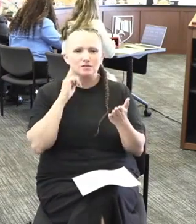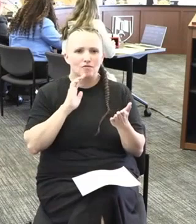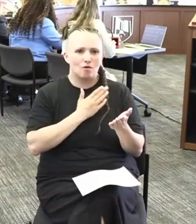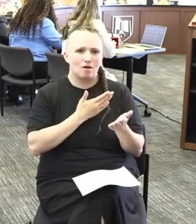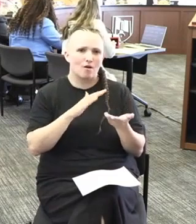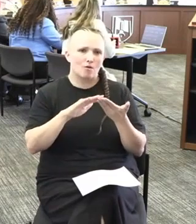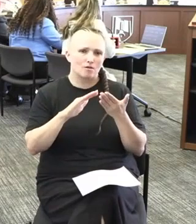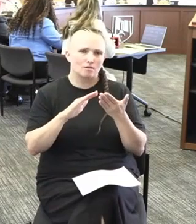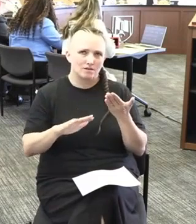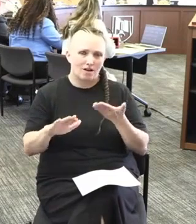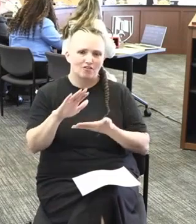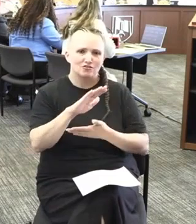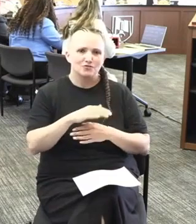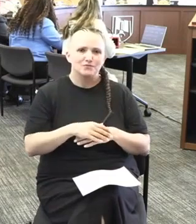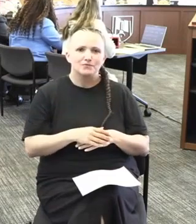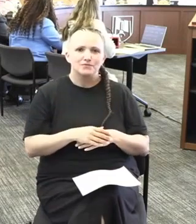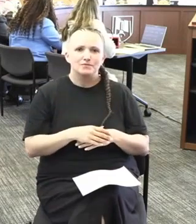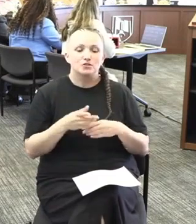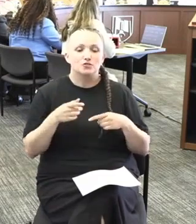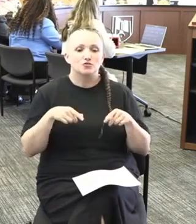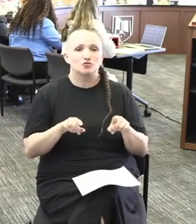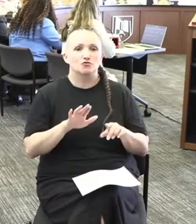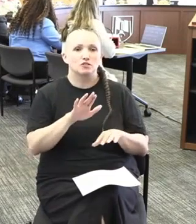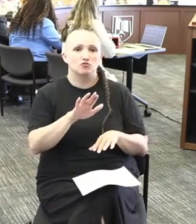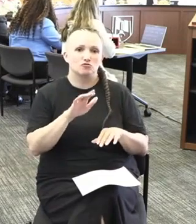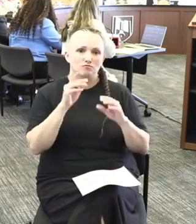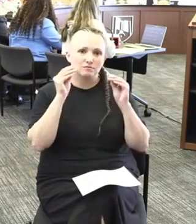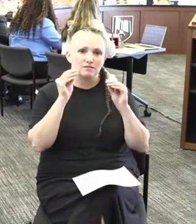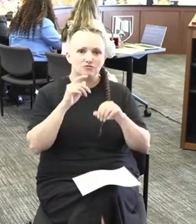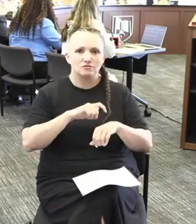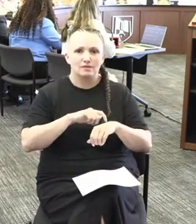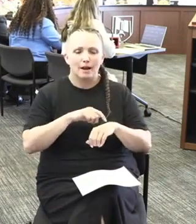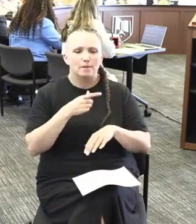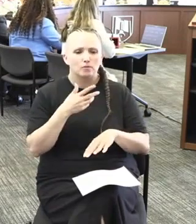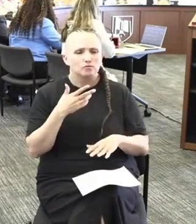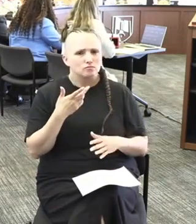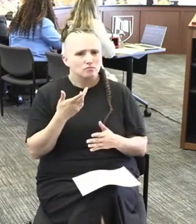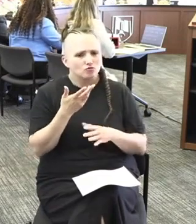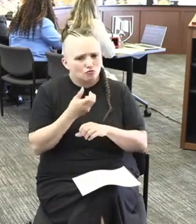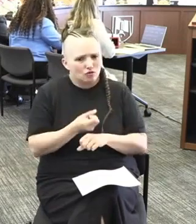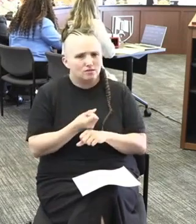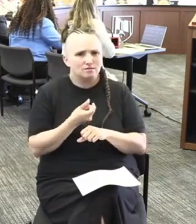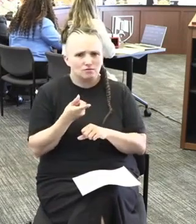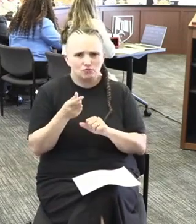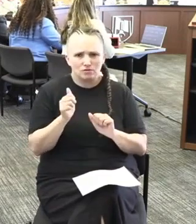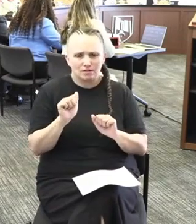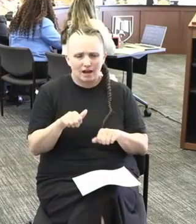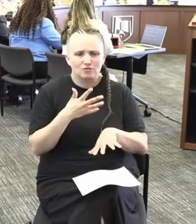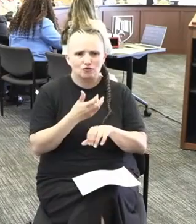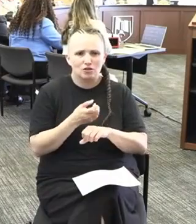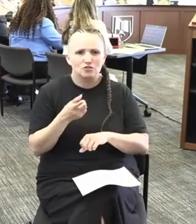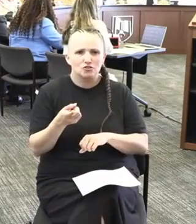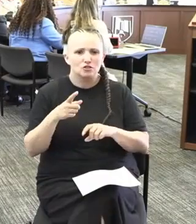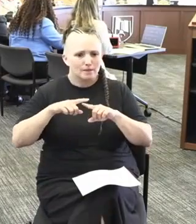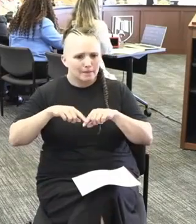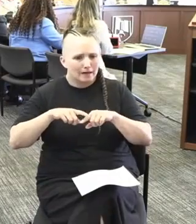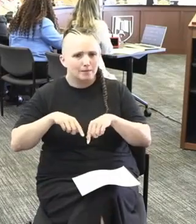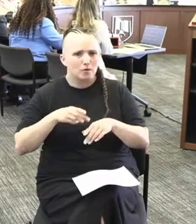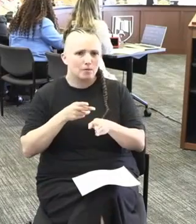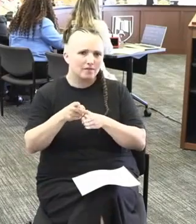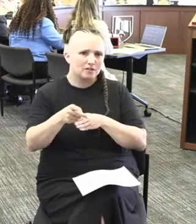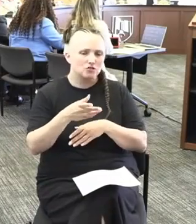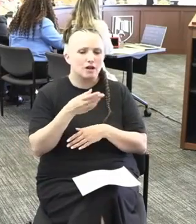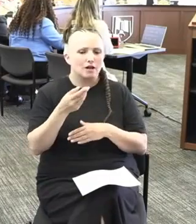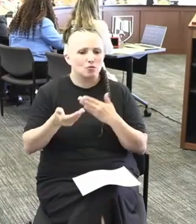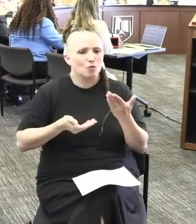college. Throughout her tenure, Judy has been a trusted colleague, a dependable professional, and a welcoming presence in each of the